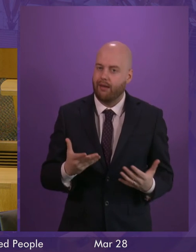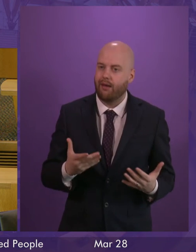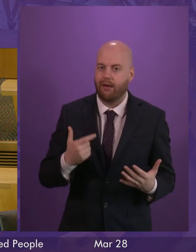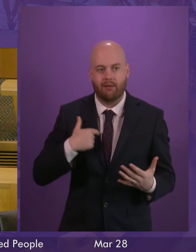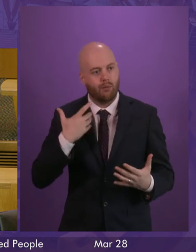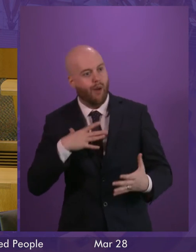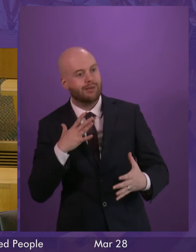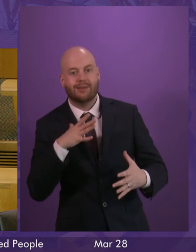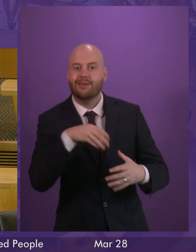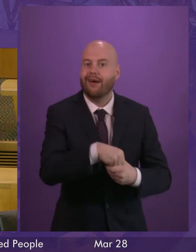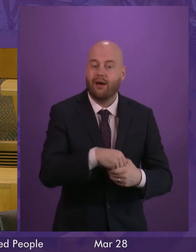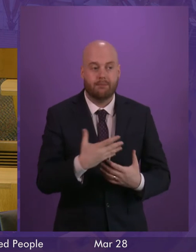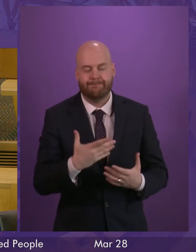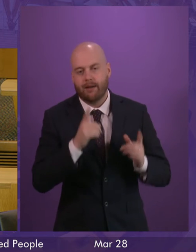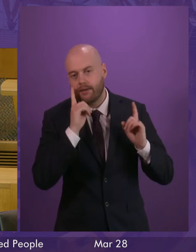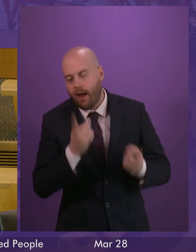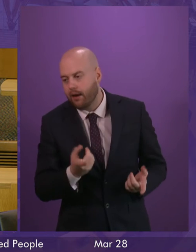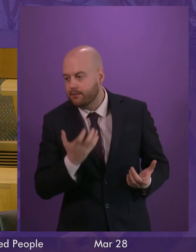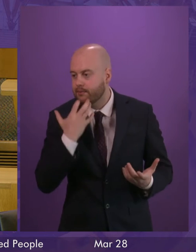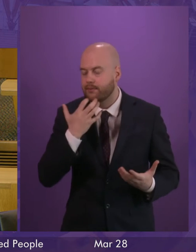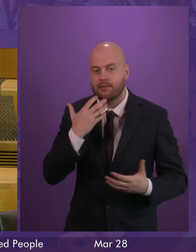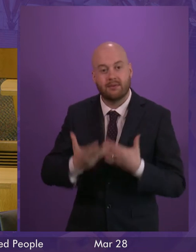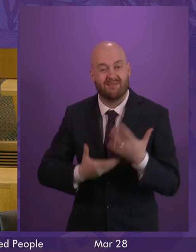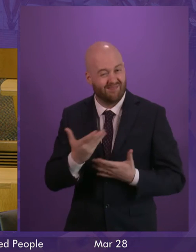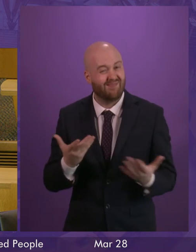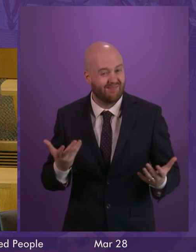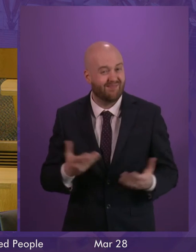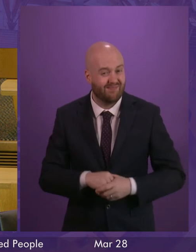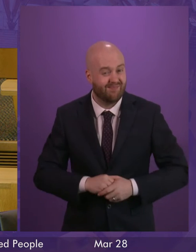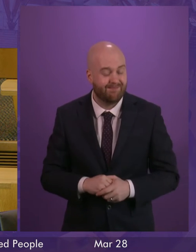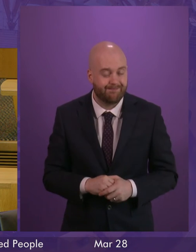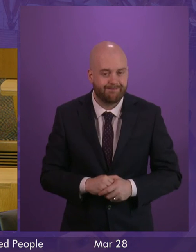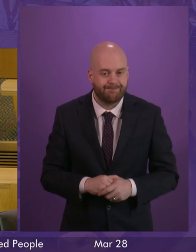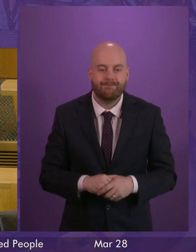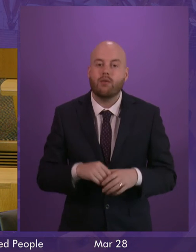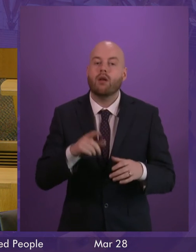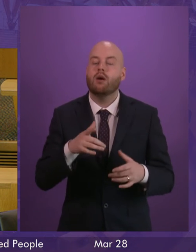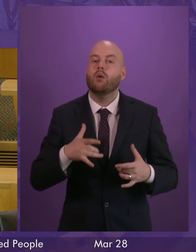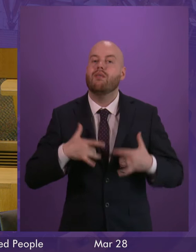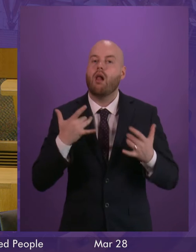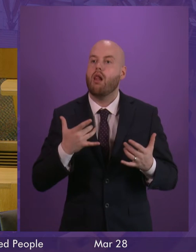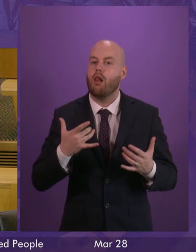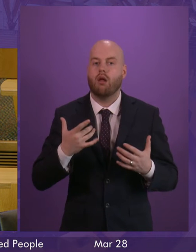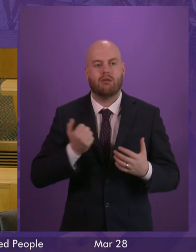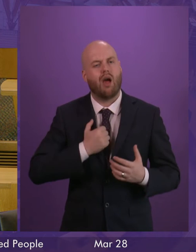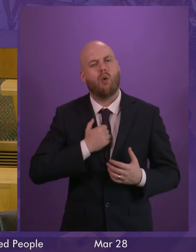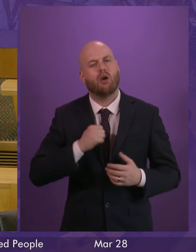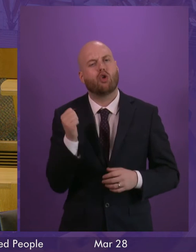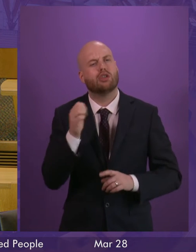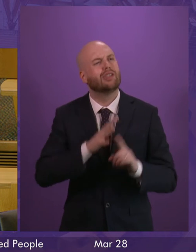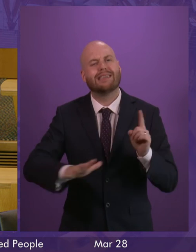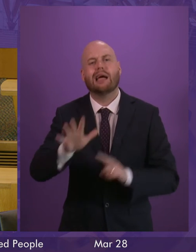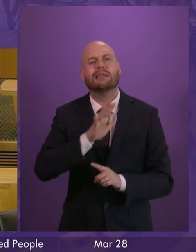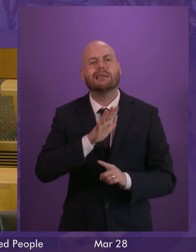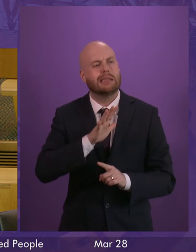realities, the physical realities of the spaces, that they just cannot occupy. Underrepresentation in our society of